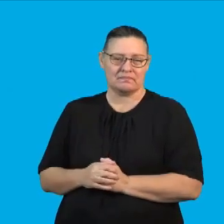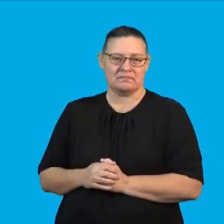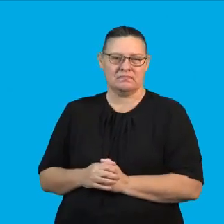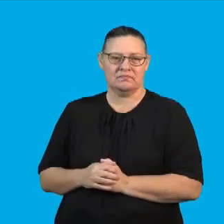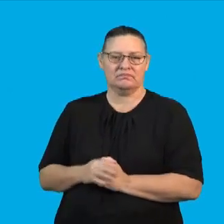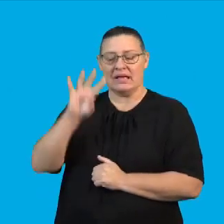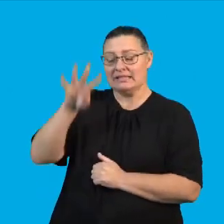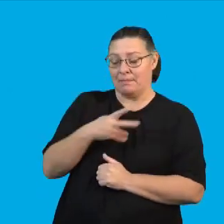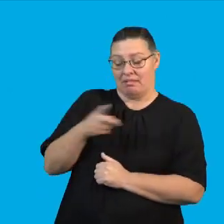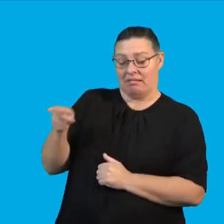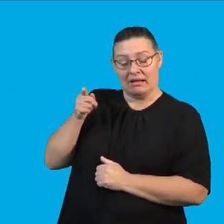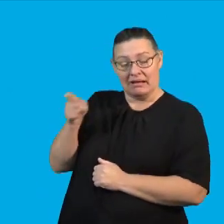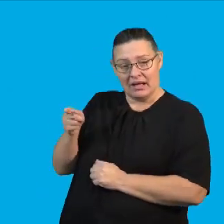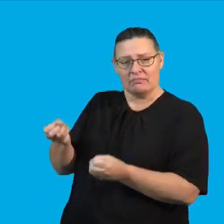question.